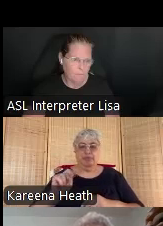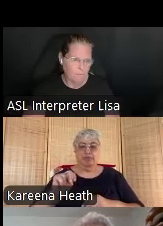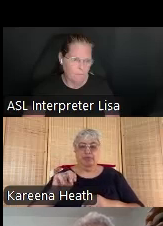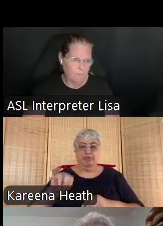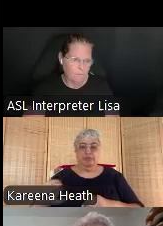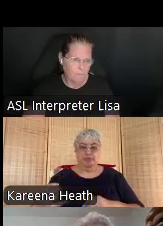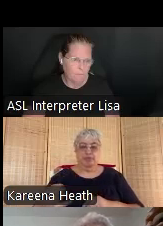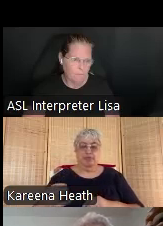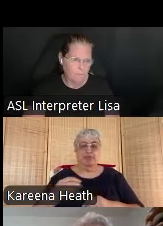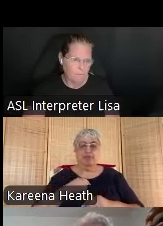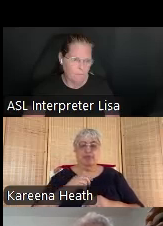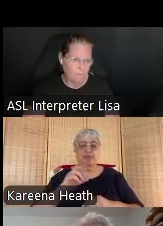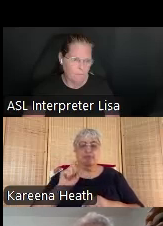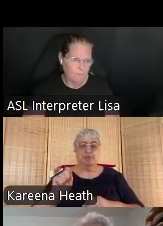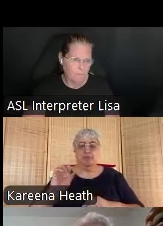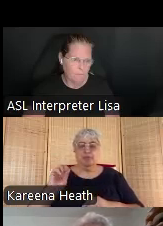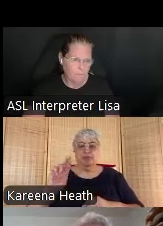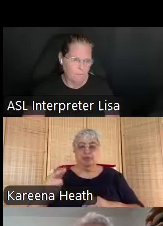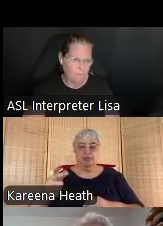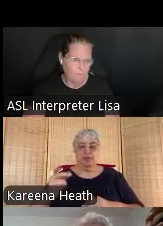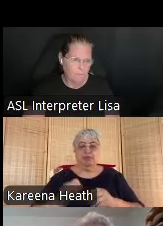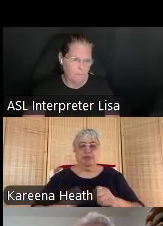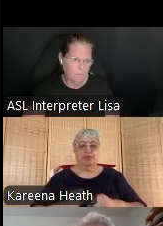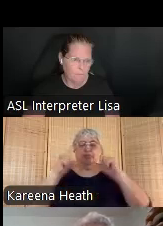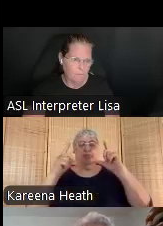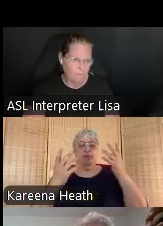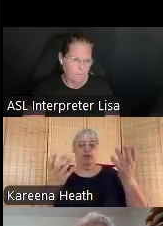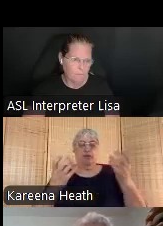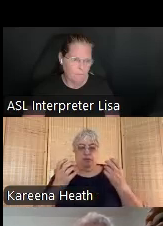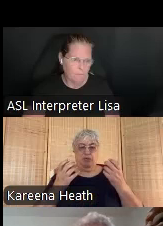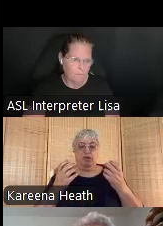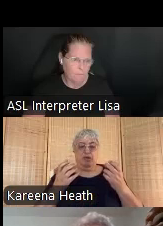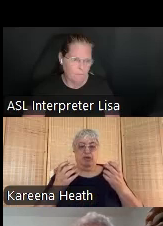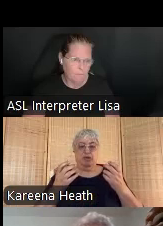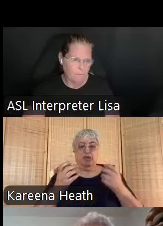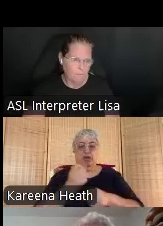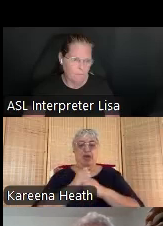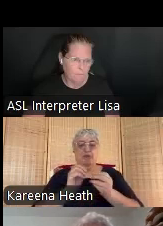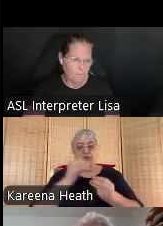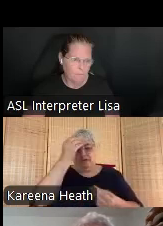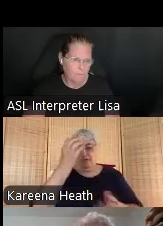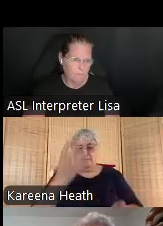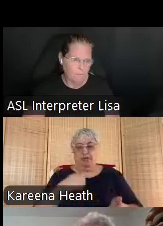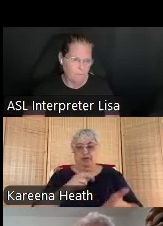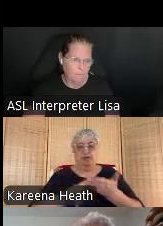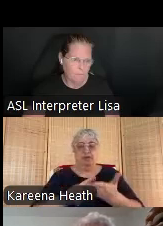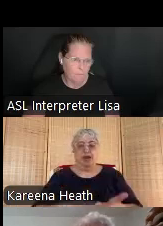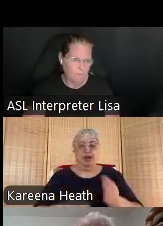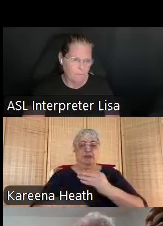BIANJ.org, as soon as you open it up, a screen pops up that asks if you want to, get more information, and you can sign up that